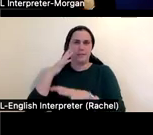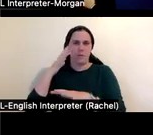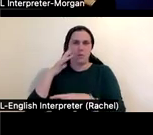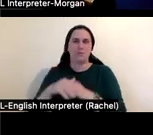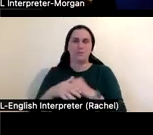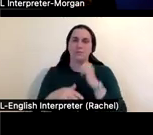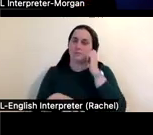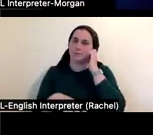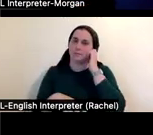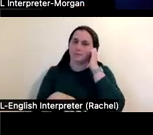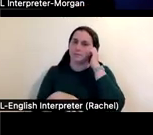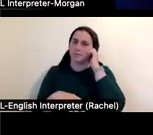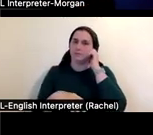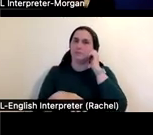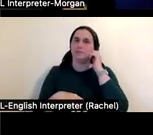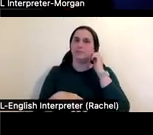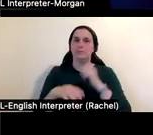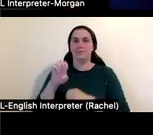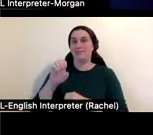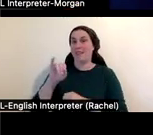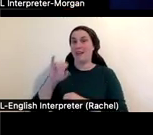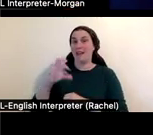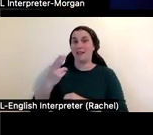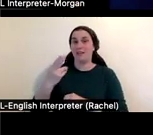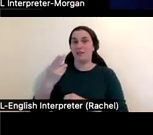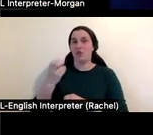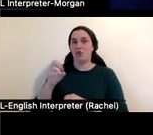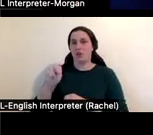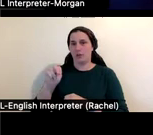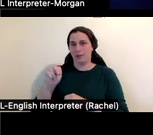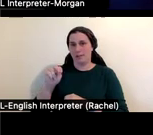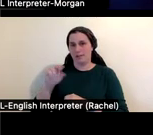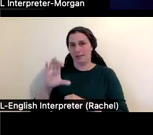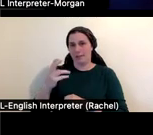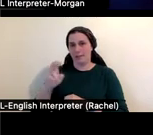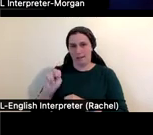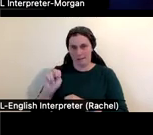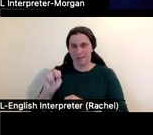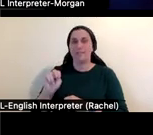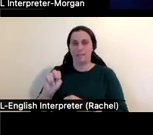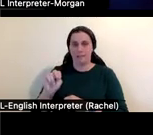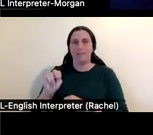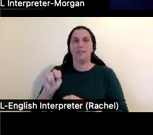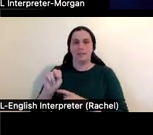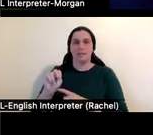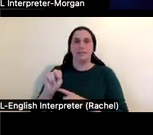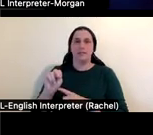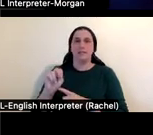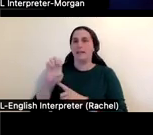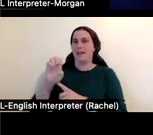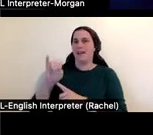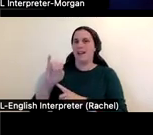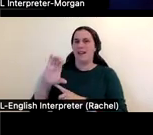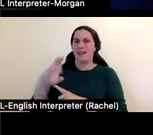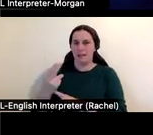Oh, next one is hard. Eichhörnchen. Eichhörnchen. Let's do that again.